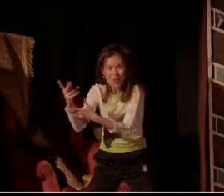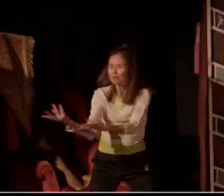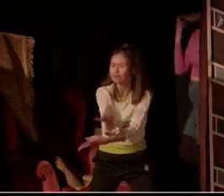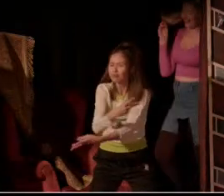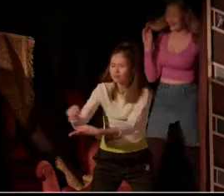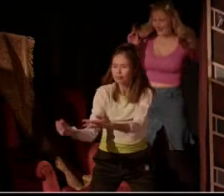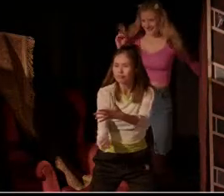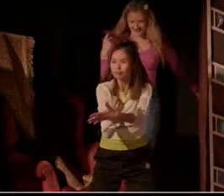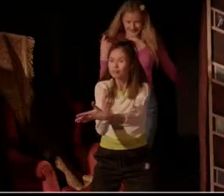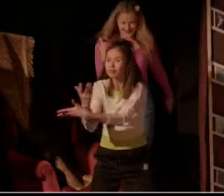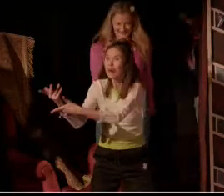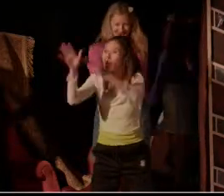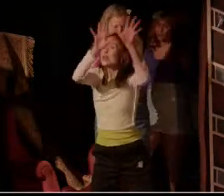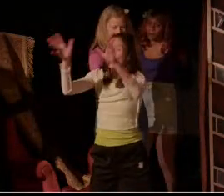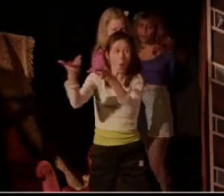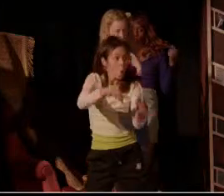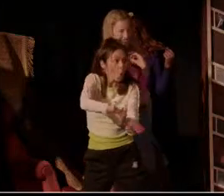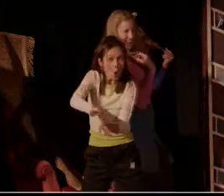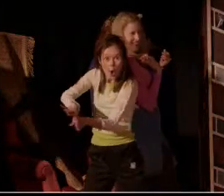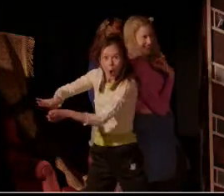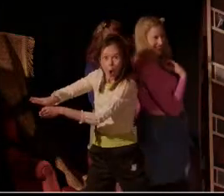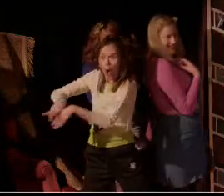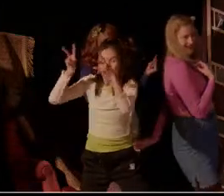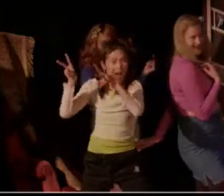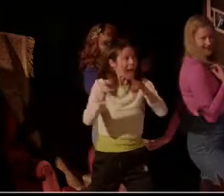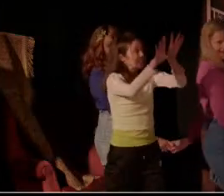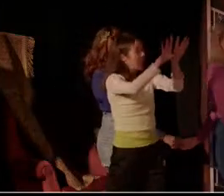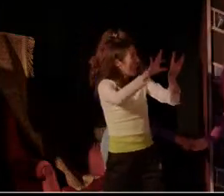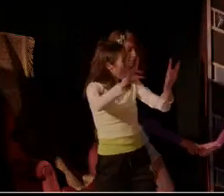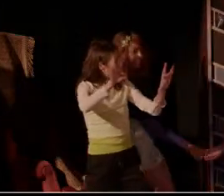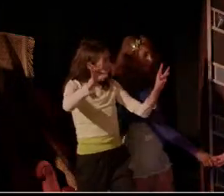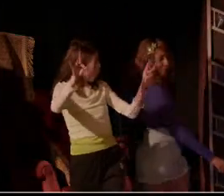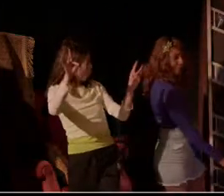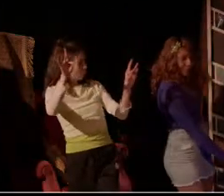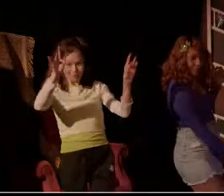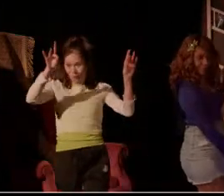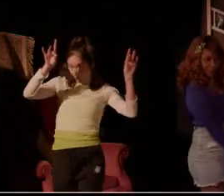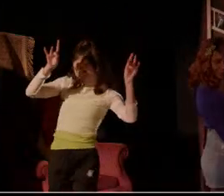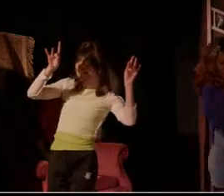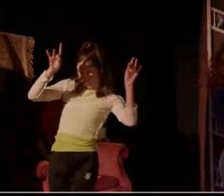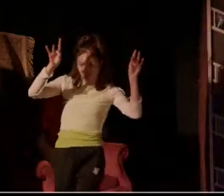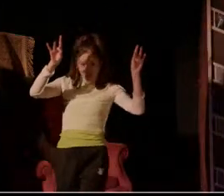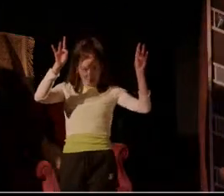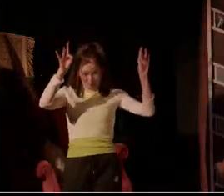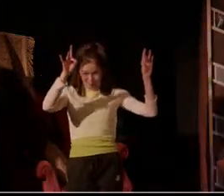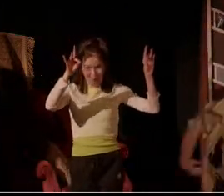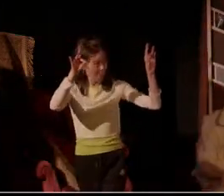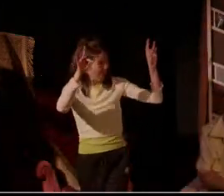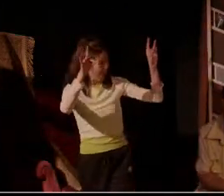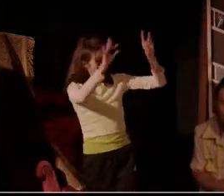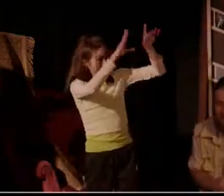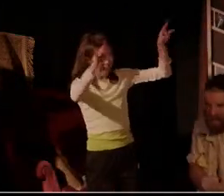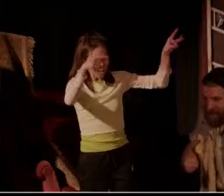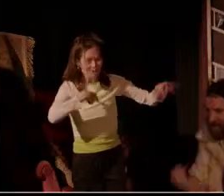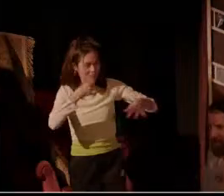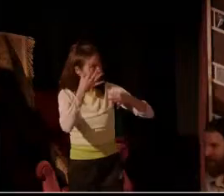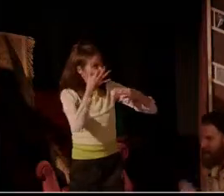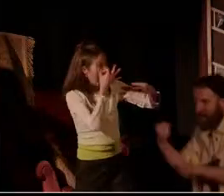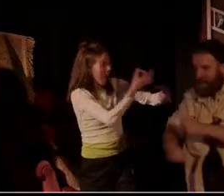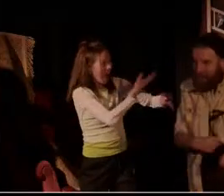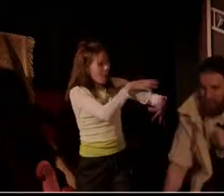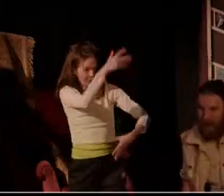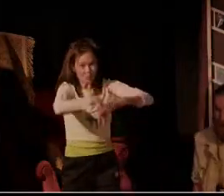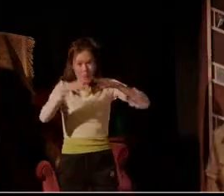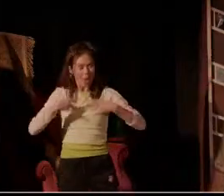the white sheep bleaching on the wire, it makes me want to bed a doll. It sets my thieving heart afire. I'll sell that sheep, then